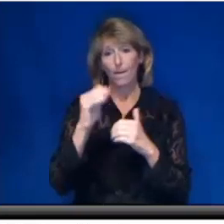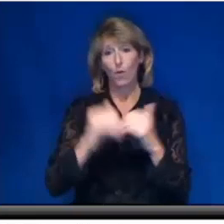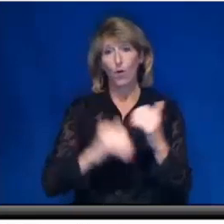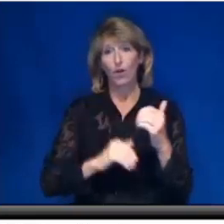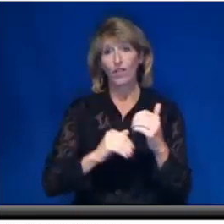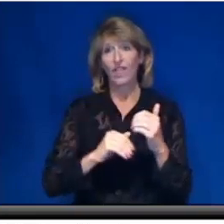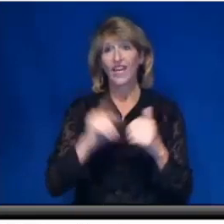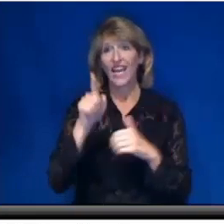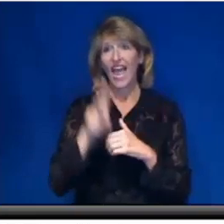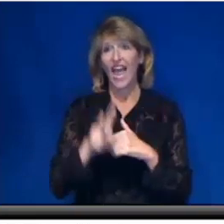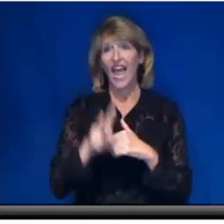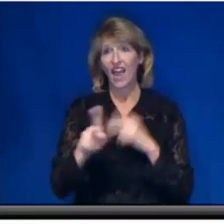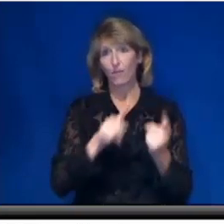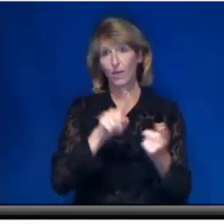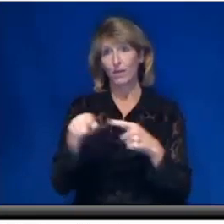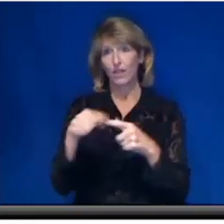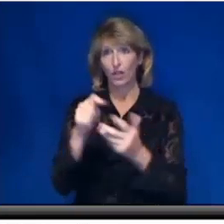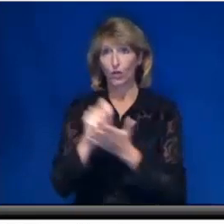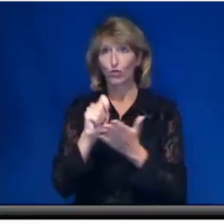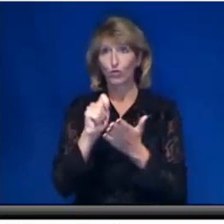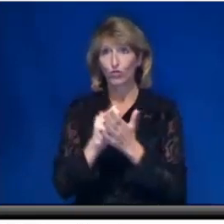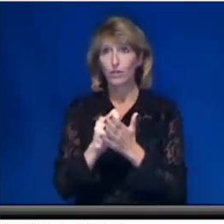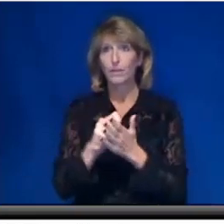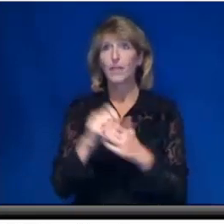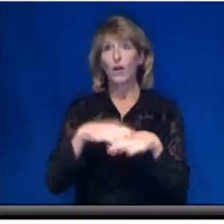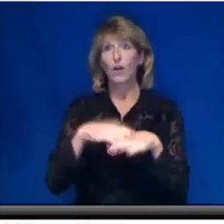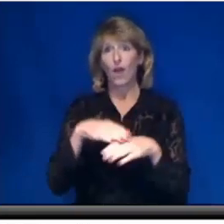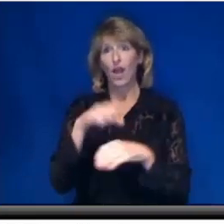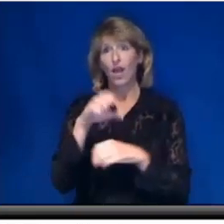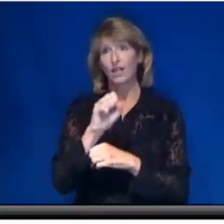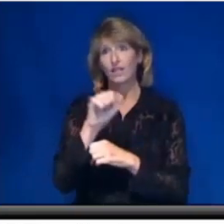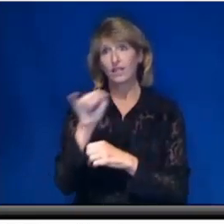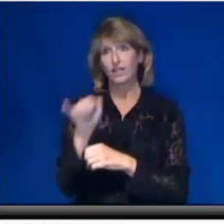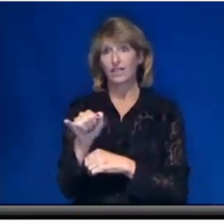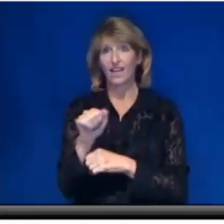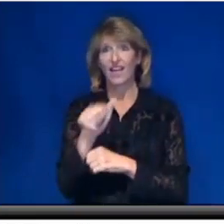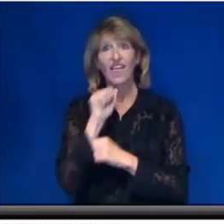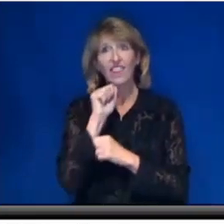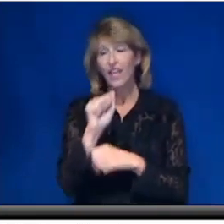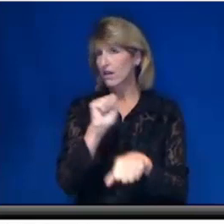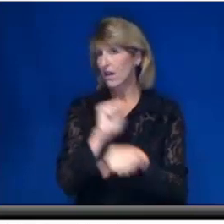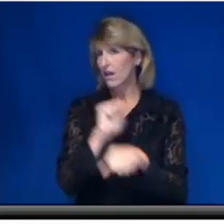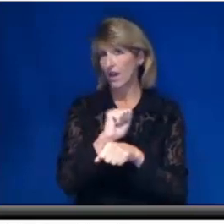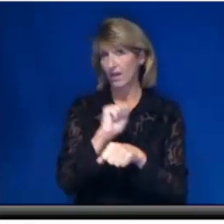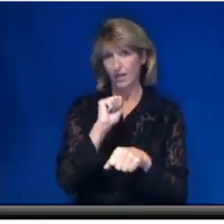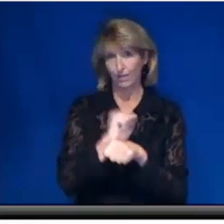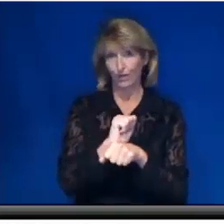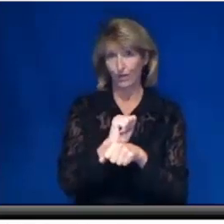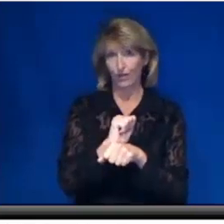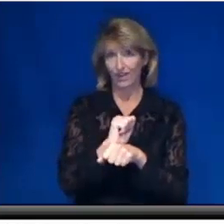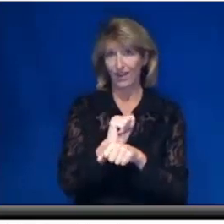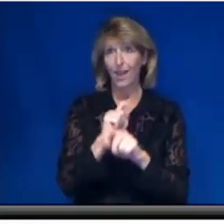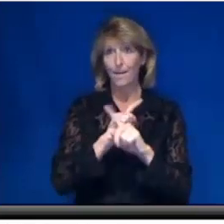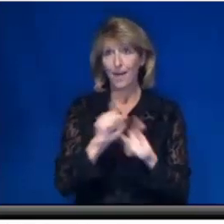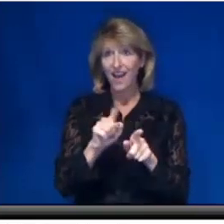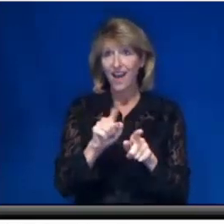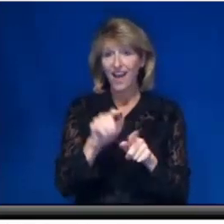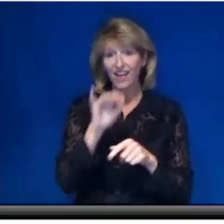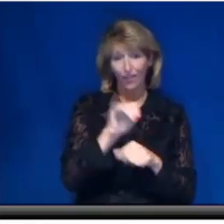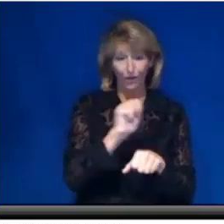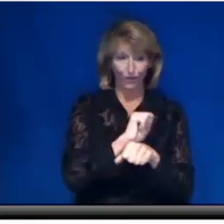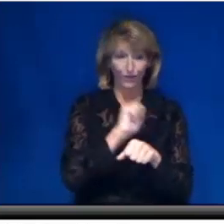employment. We know that more than half of the people who went to the Minnesota treatment program are on SSI and are not